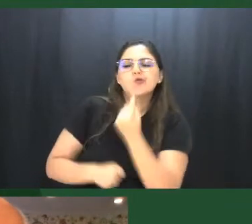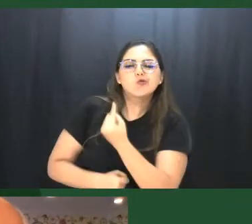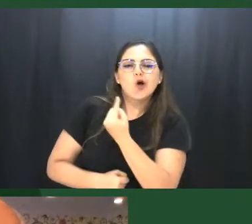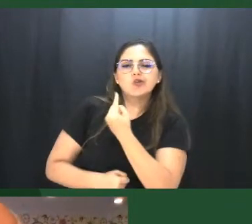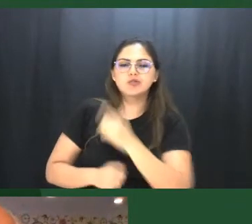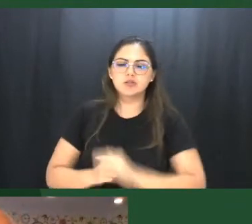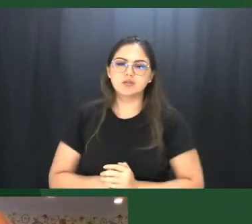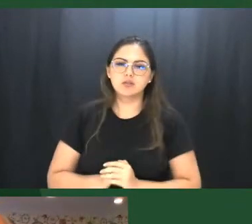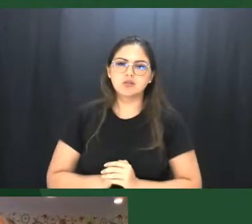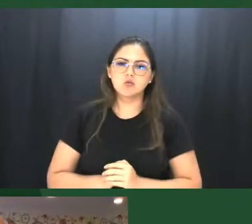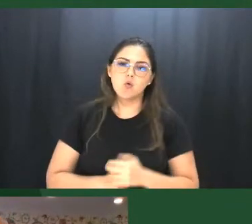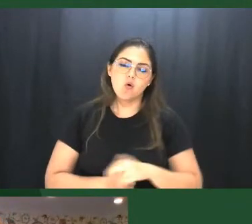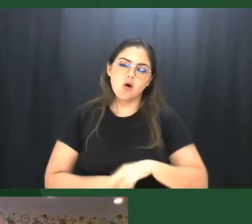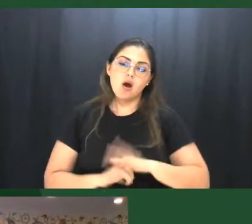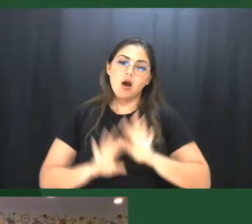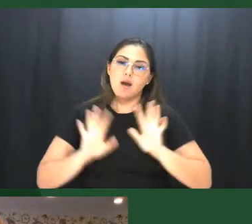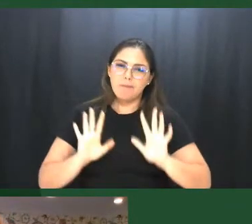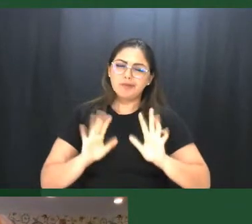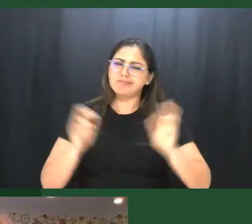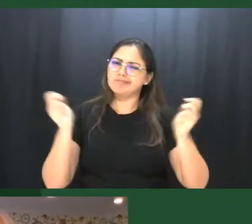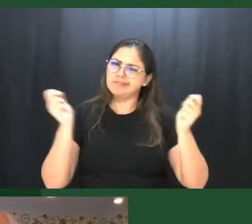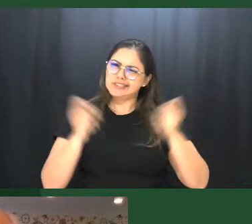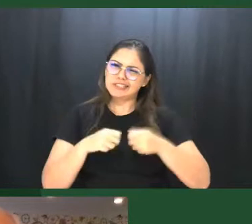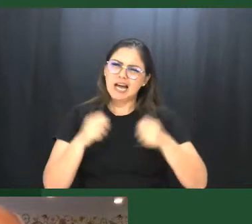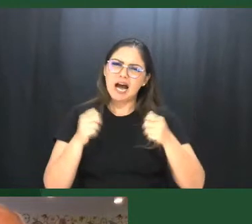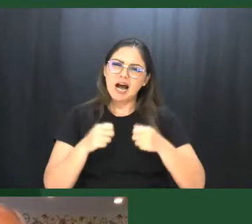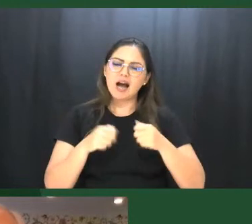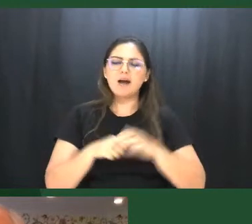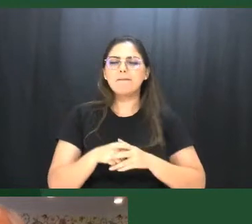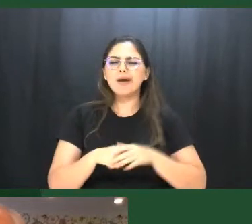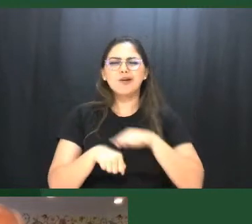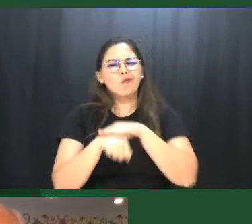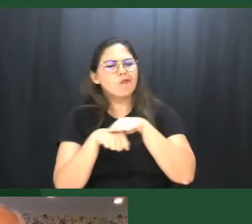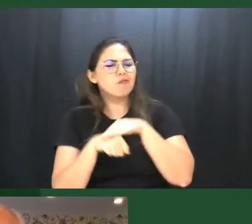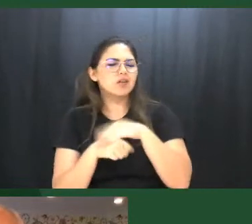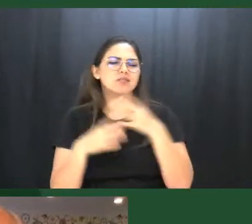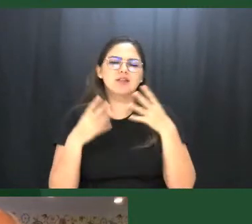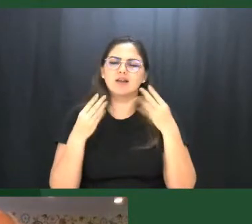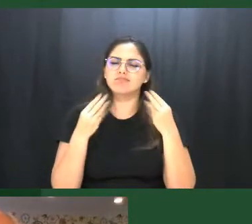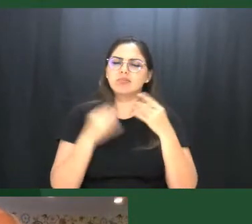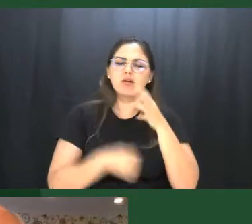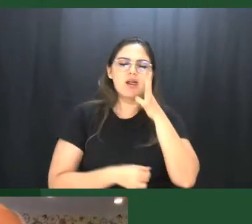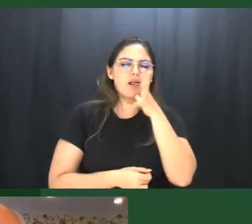driving cars. And I complain that the